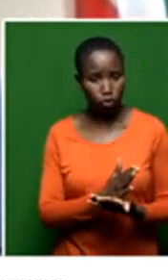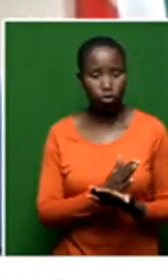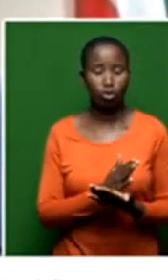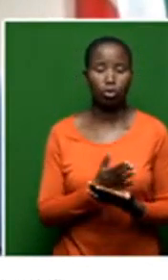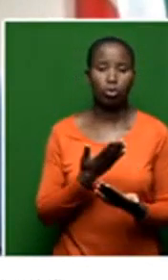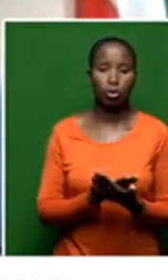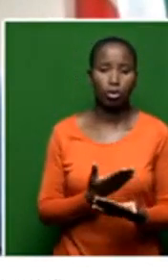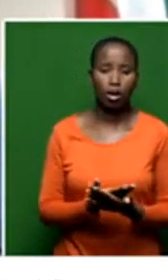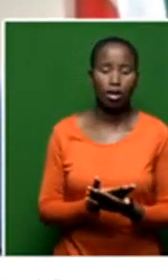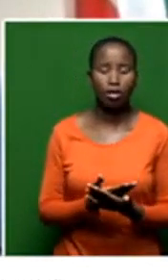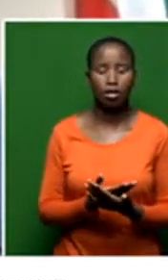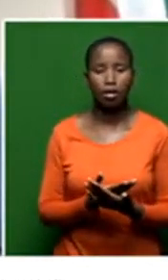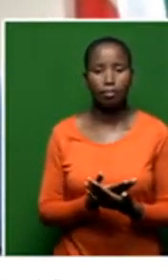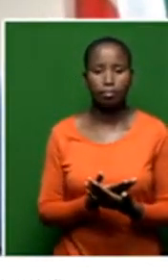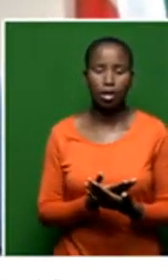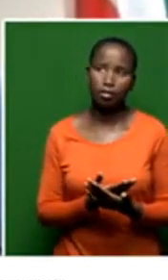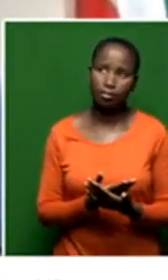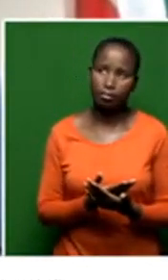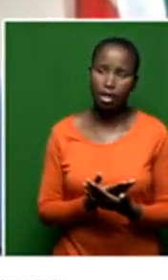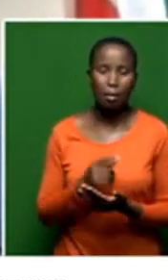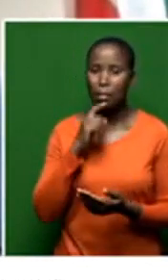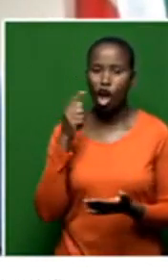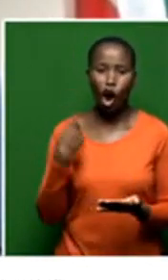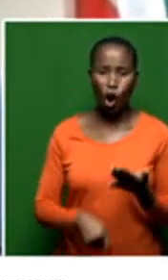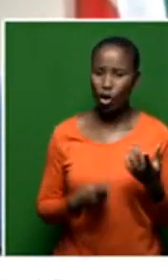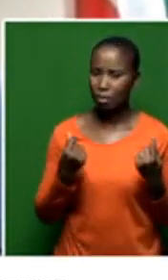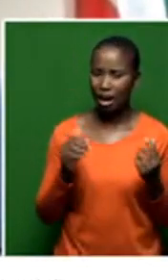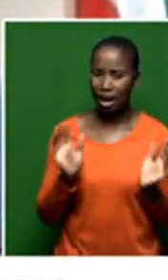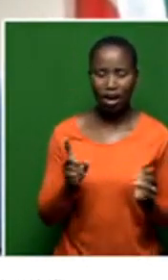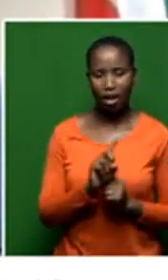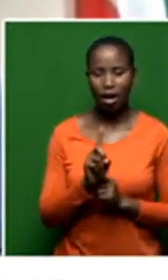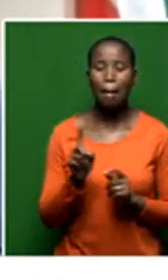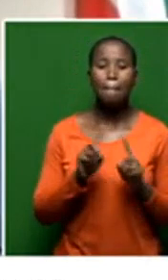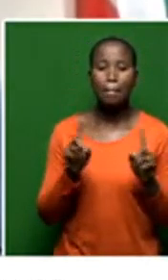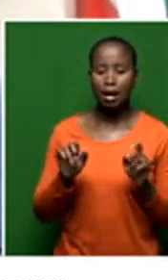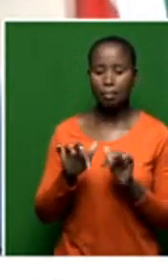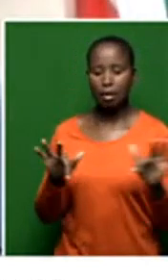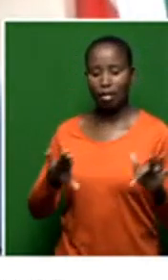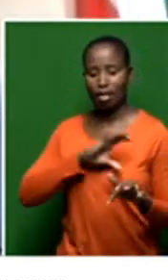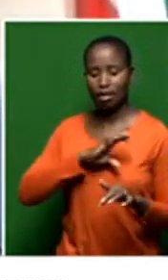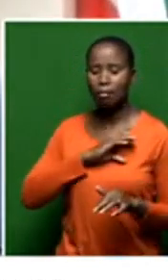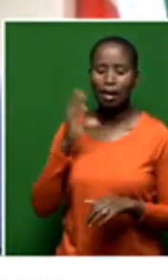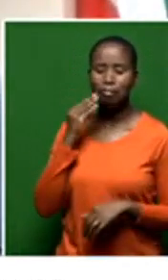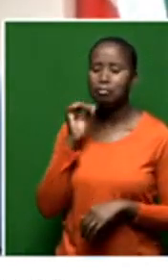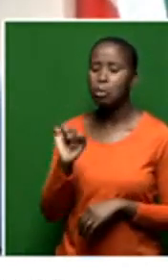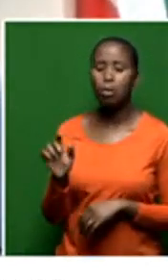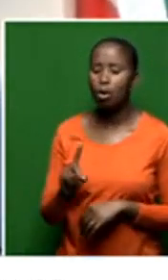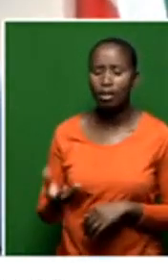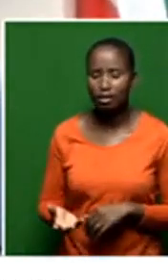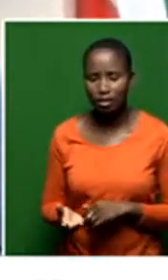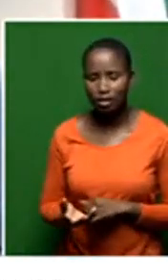means to effect not only cost, but the user experience as well. Reduction in drop